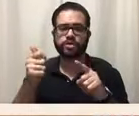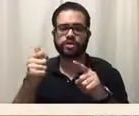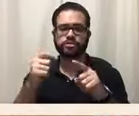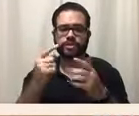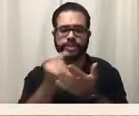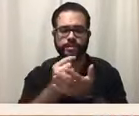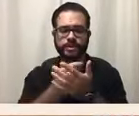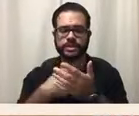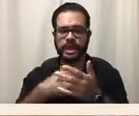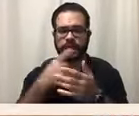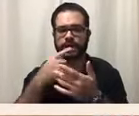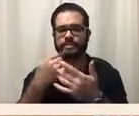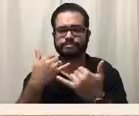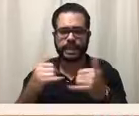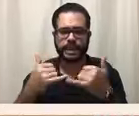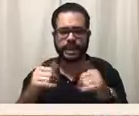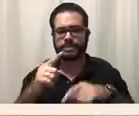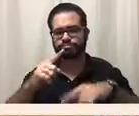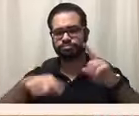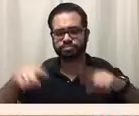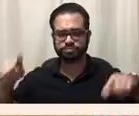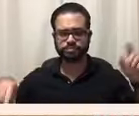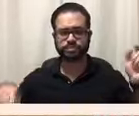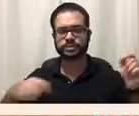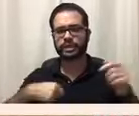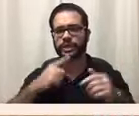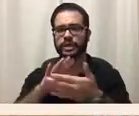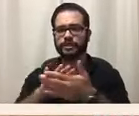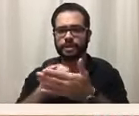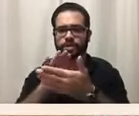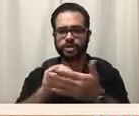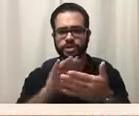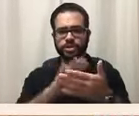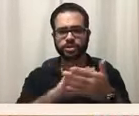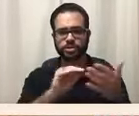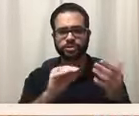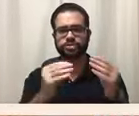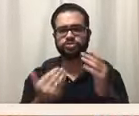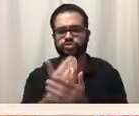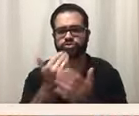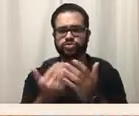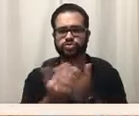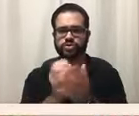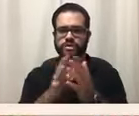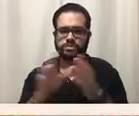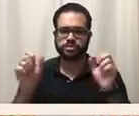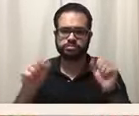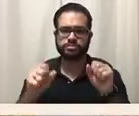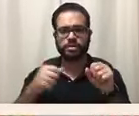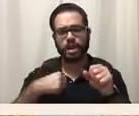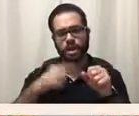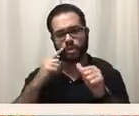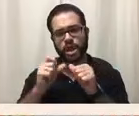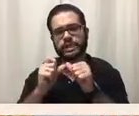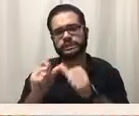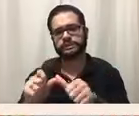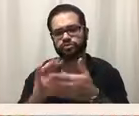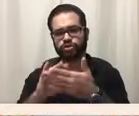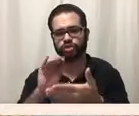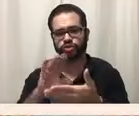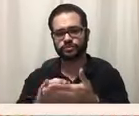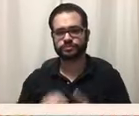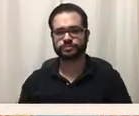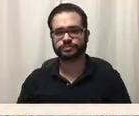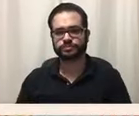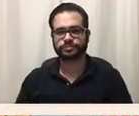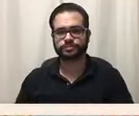instruments. And I keep learning new instruments as much as I can. I will continue to learn. Hello, my